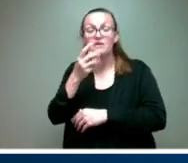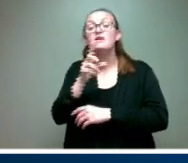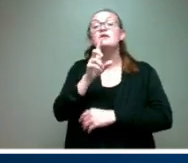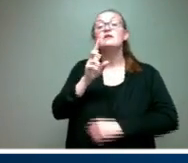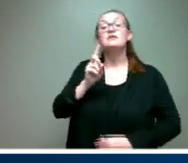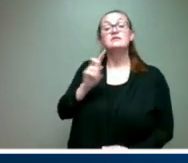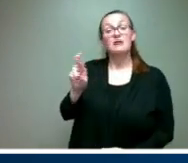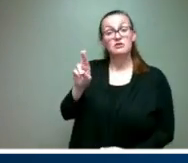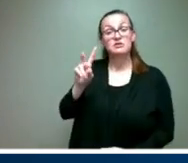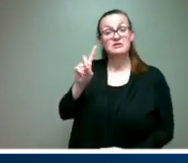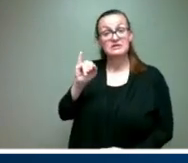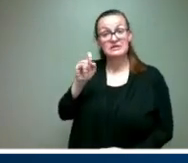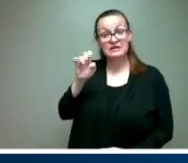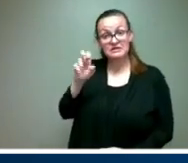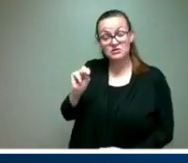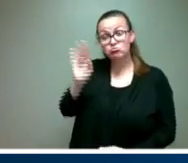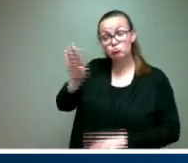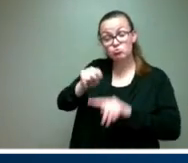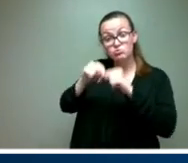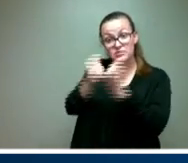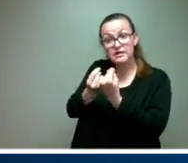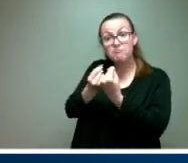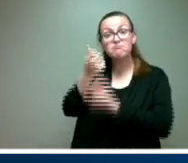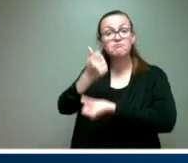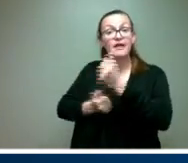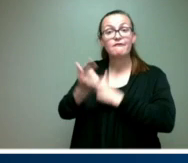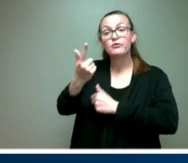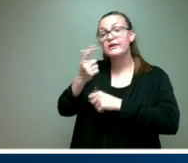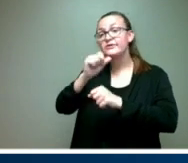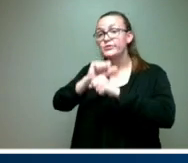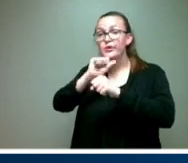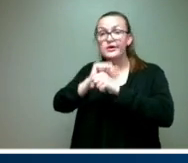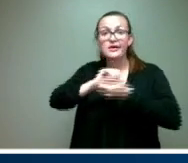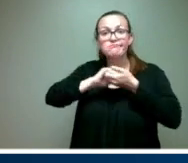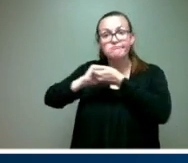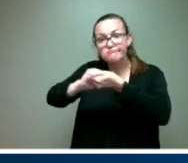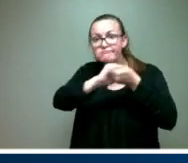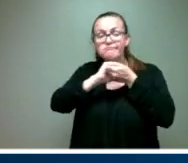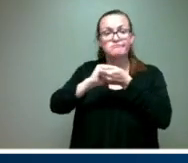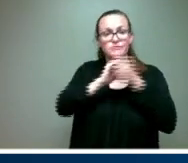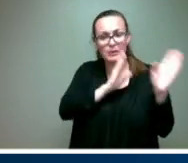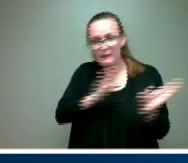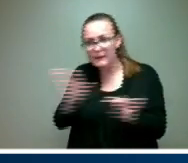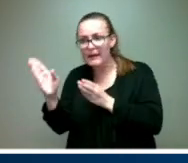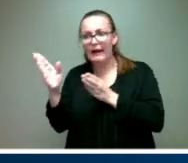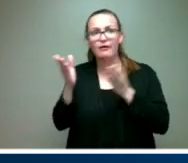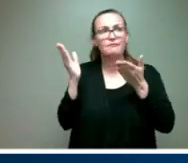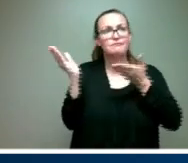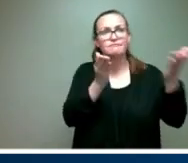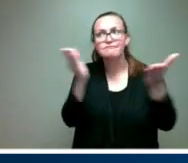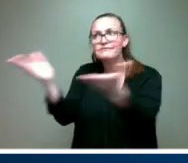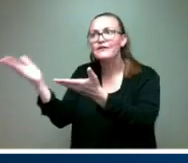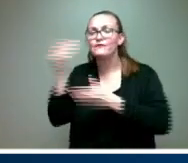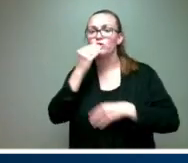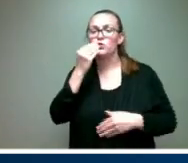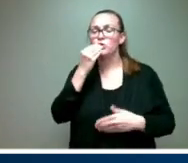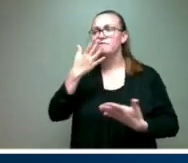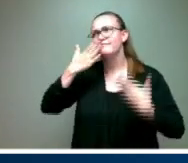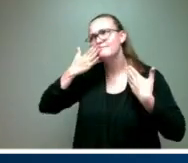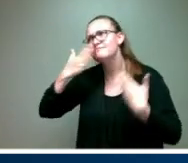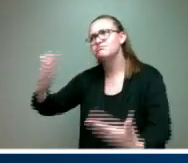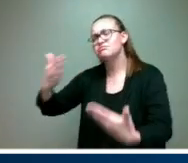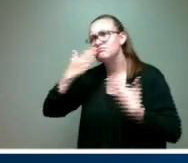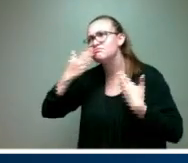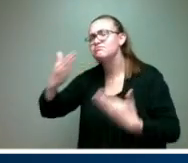of people who are working together to deliver those meals right now, I want to give a special thank you to them. Mm. I assume that this is a